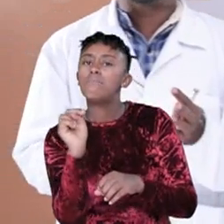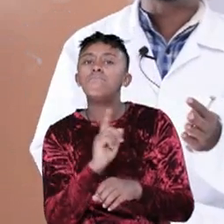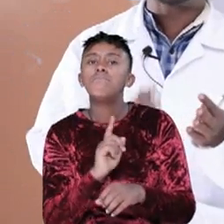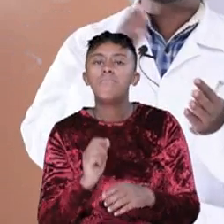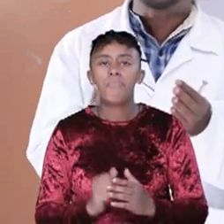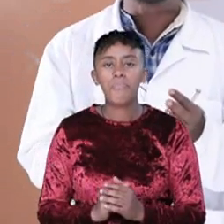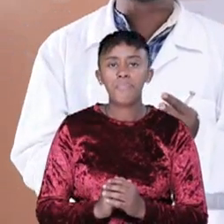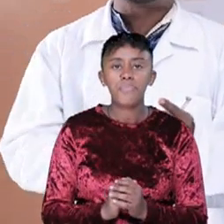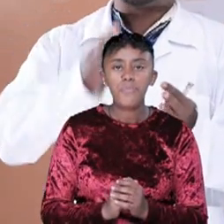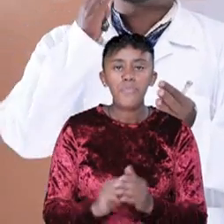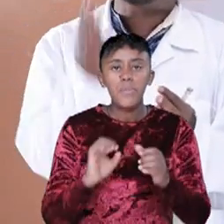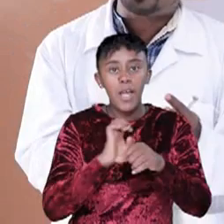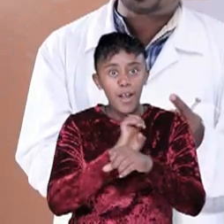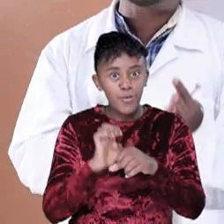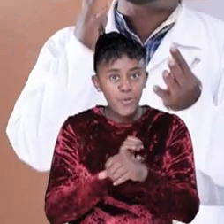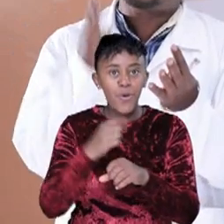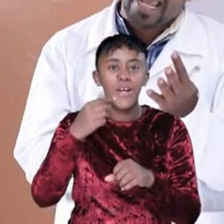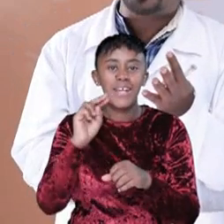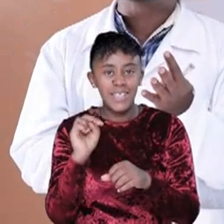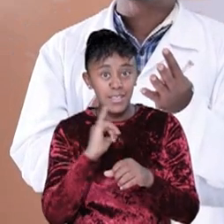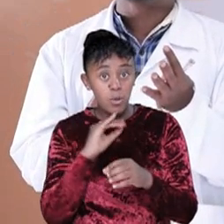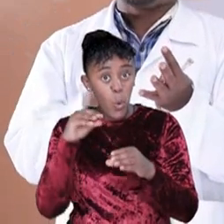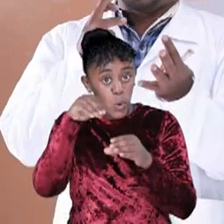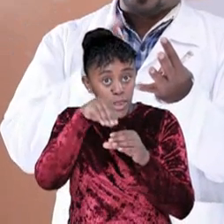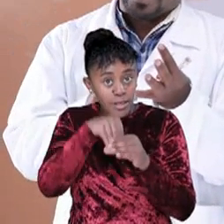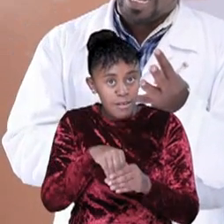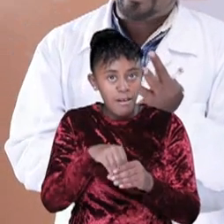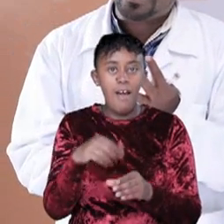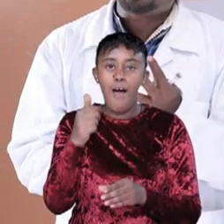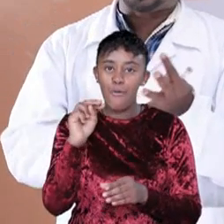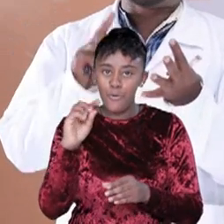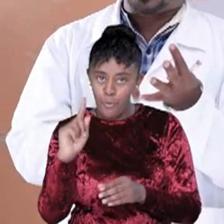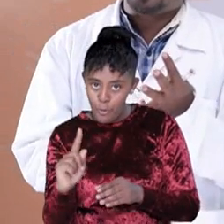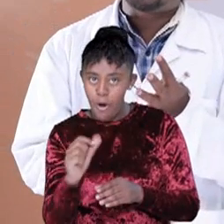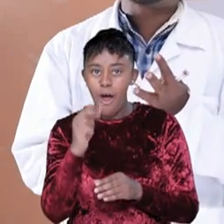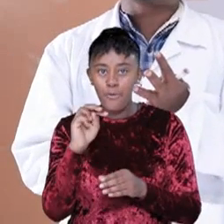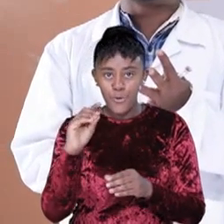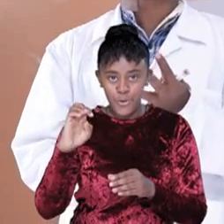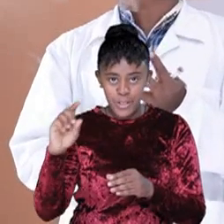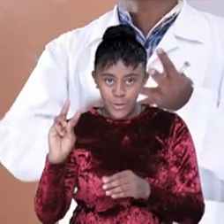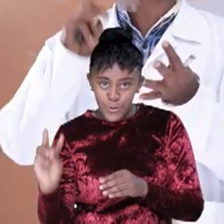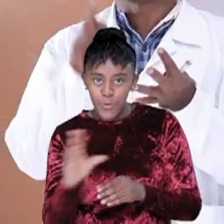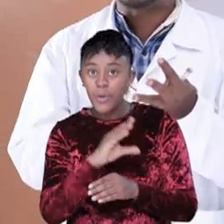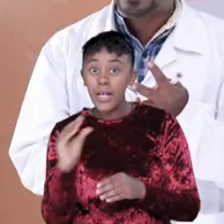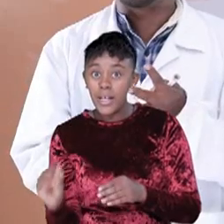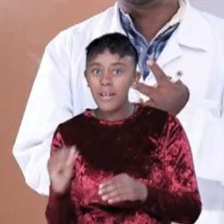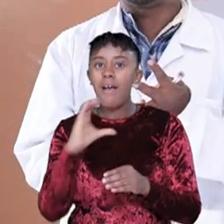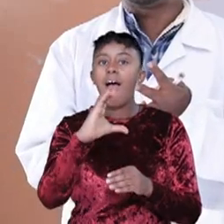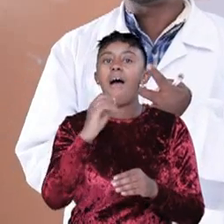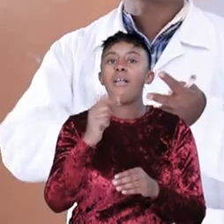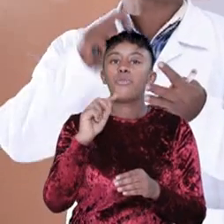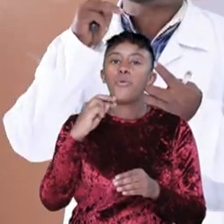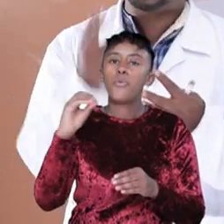Student, what I tell you is this: electron gun is contained anode 1, anode 2, as well as the